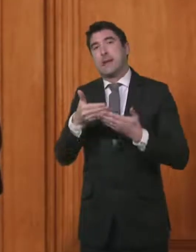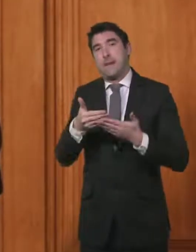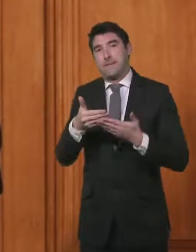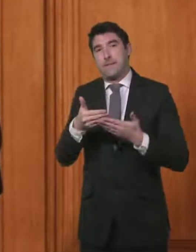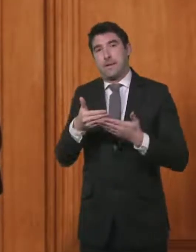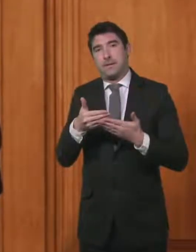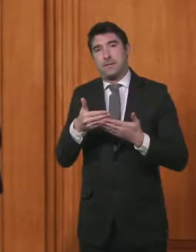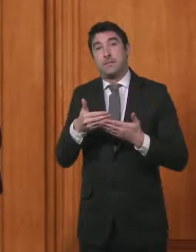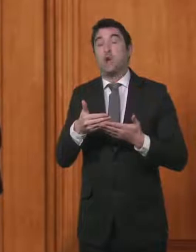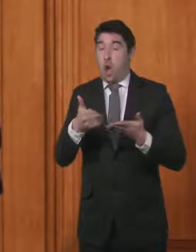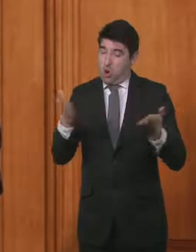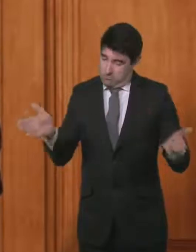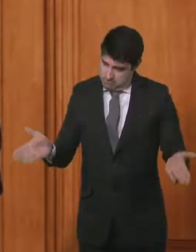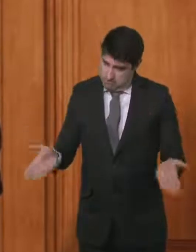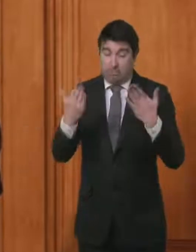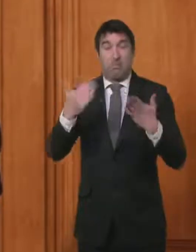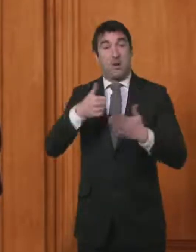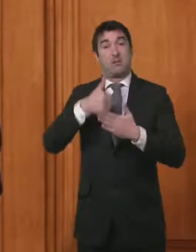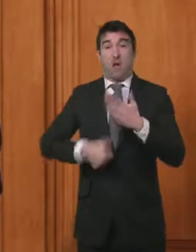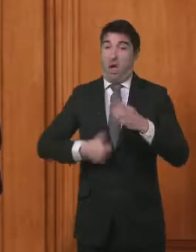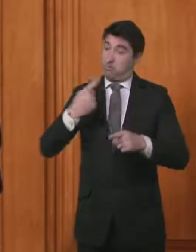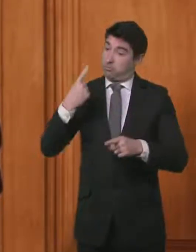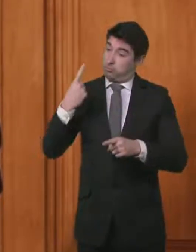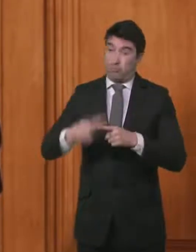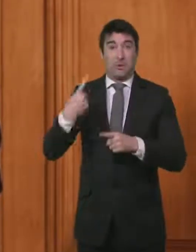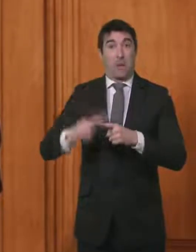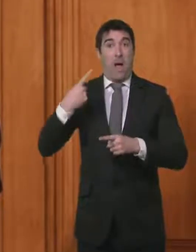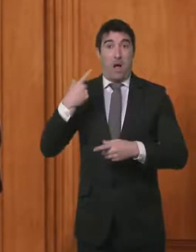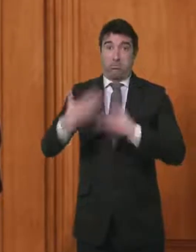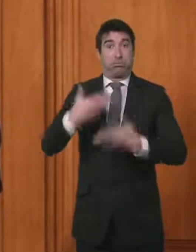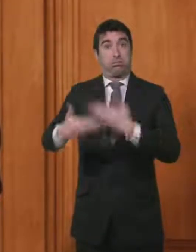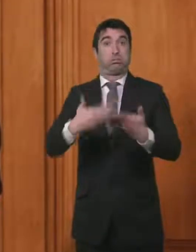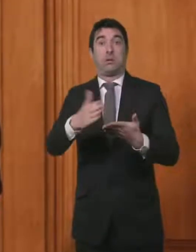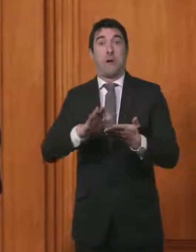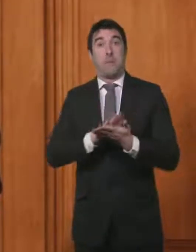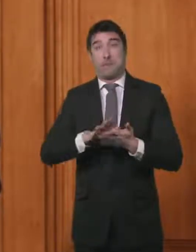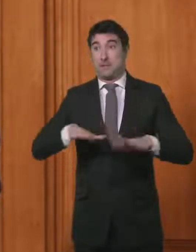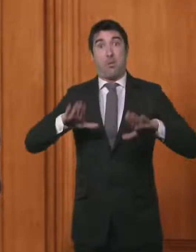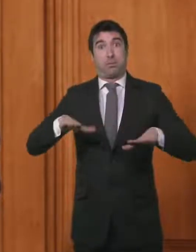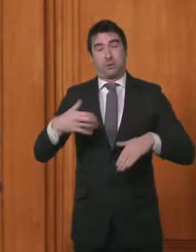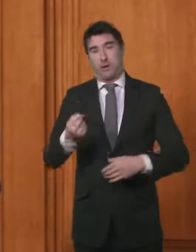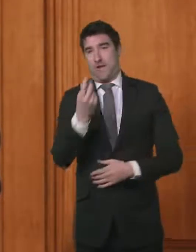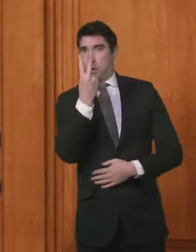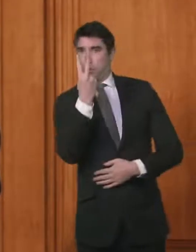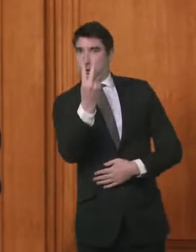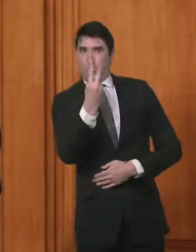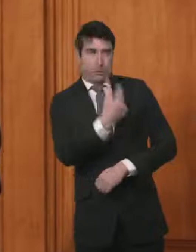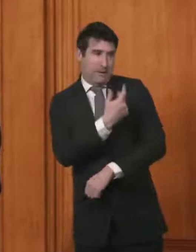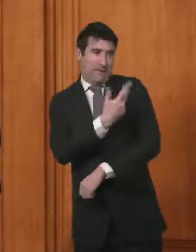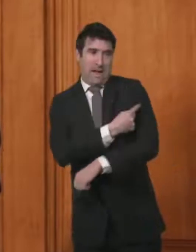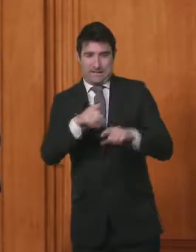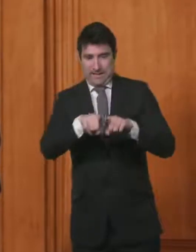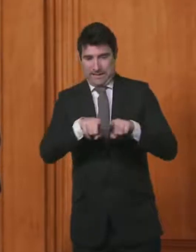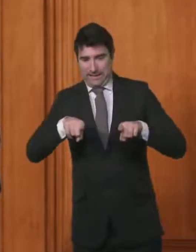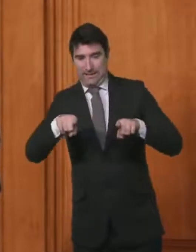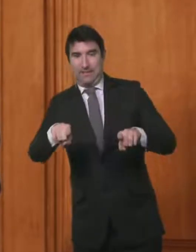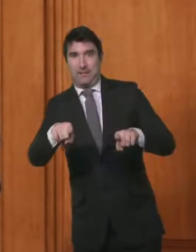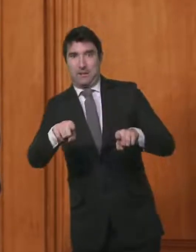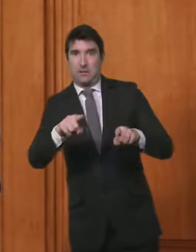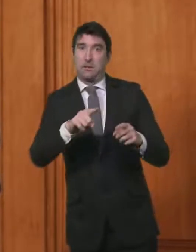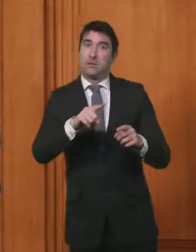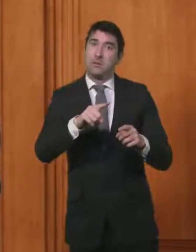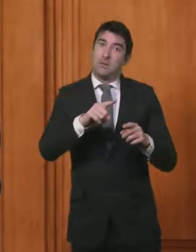immediately alongside the Pfizer vaccine. Don't be The pressing anything. JCVI's view is that these are two good vaccines